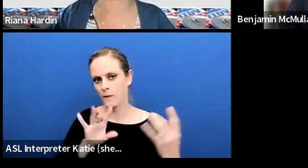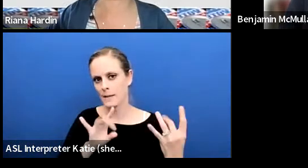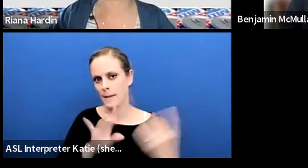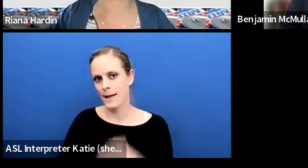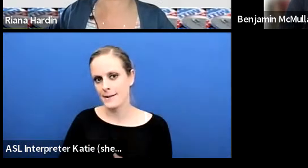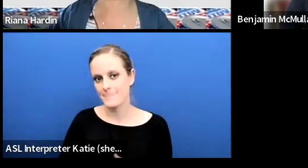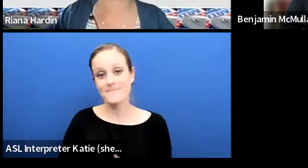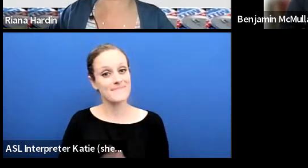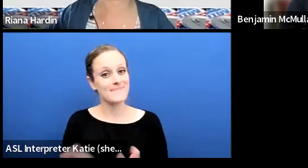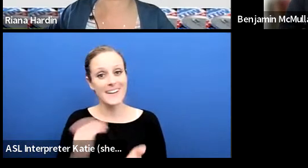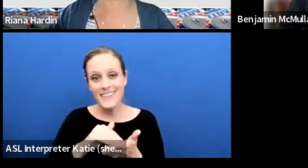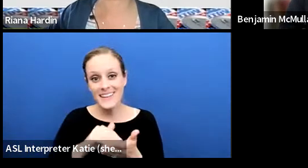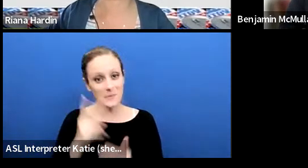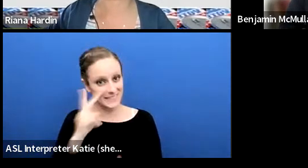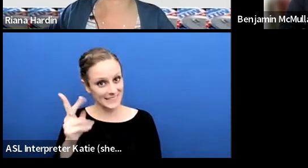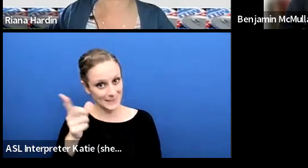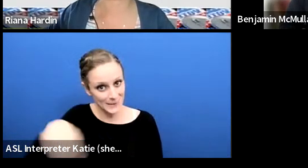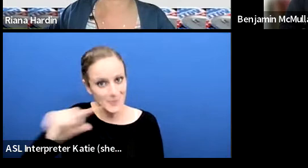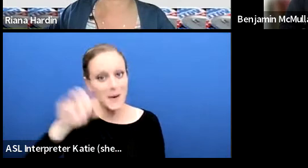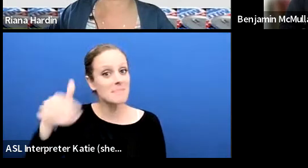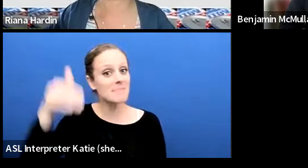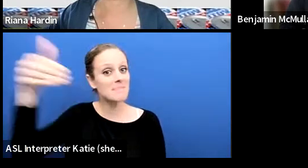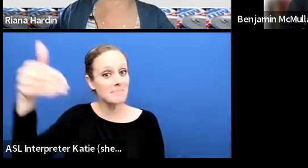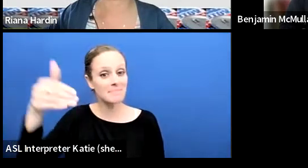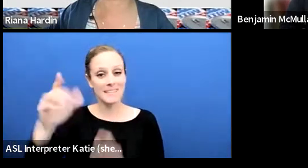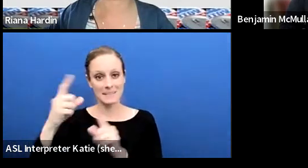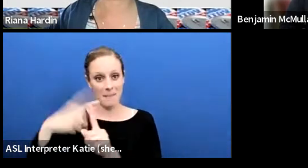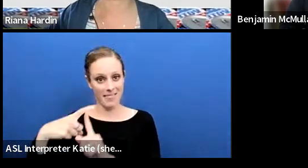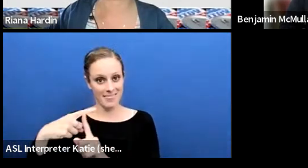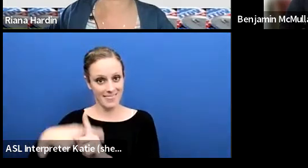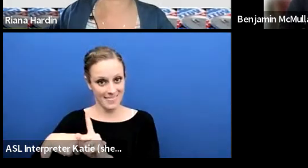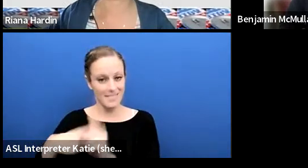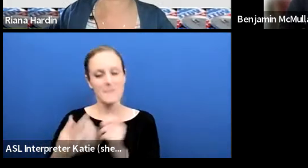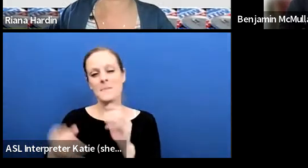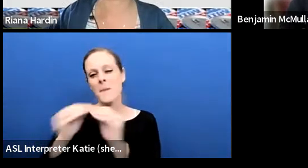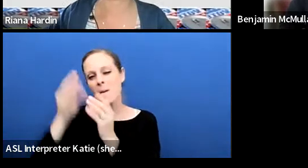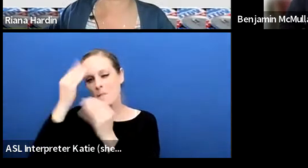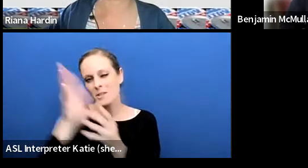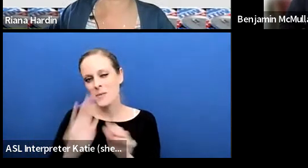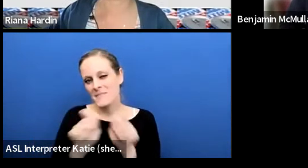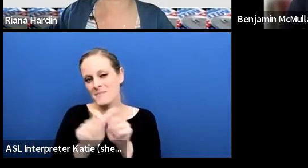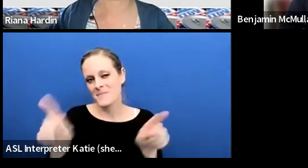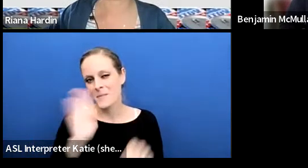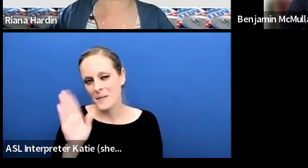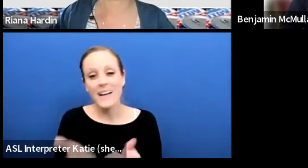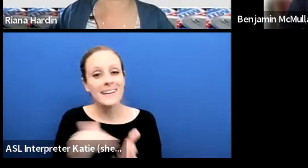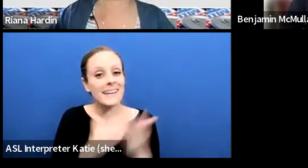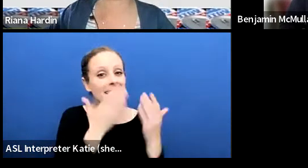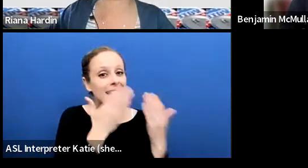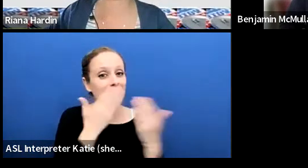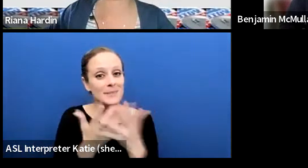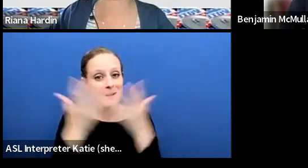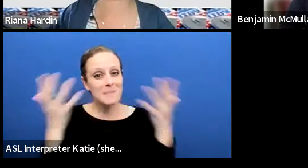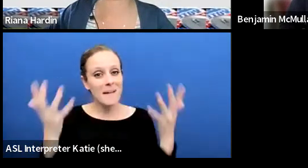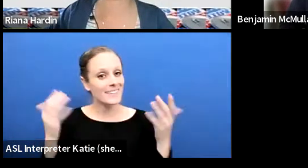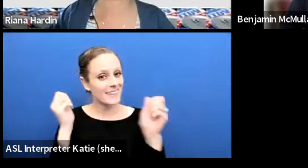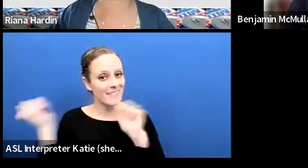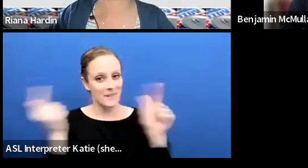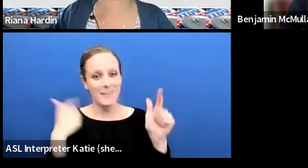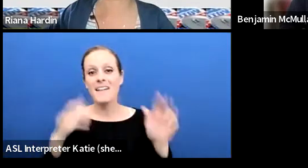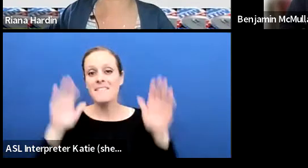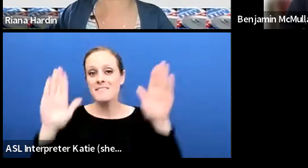And yeah, again, we will see you next month, and more information will come out for that. Again, thank you so much, everyone. Have a good day.